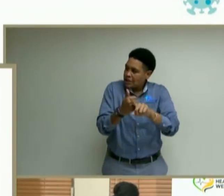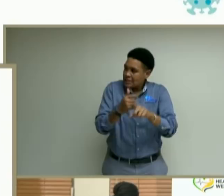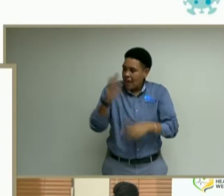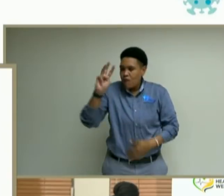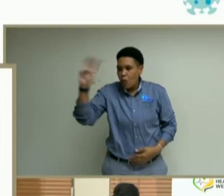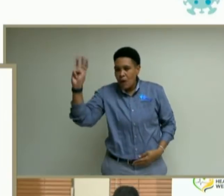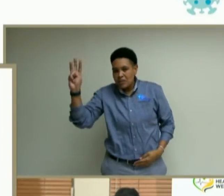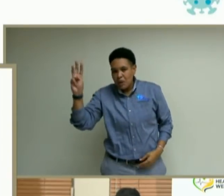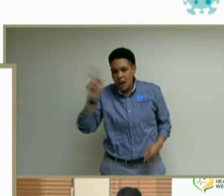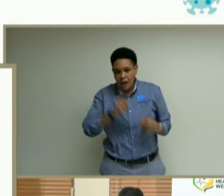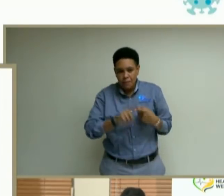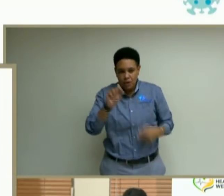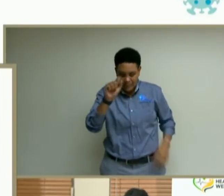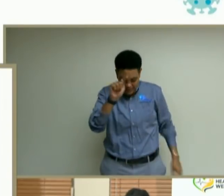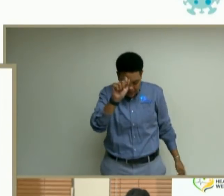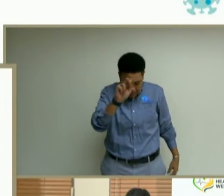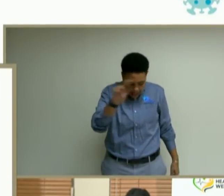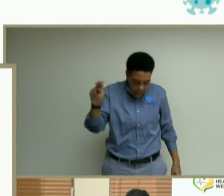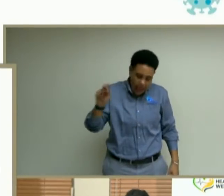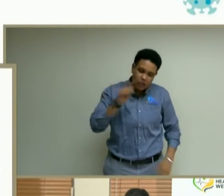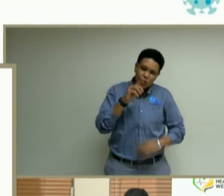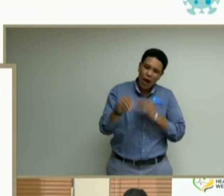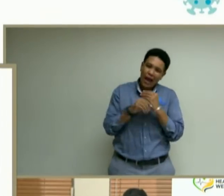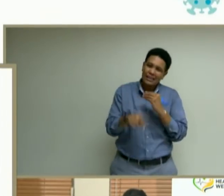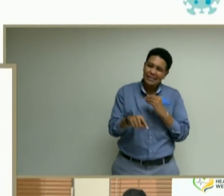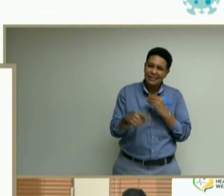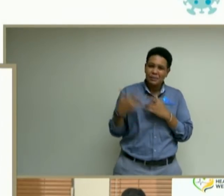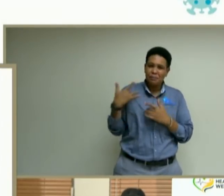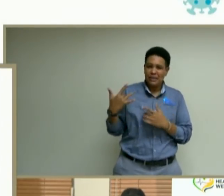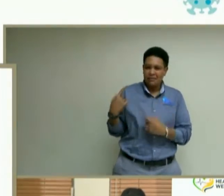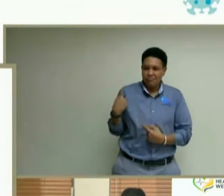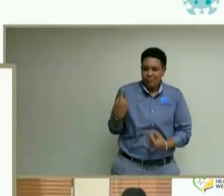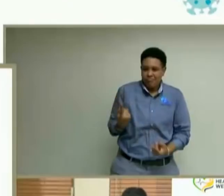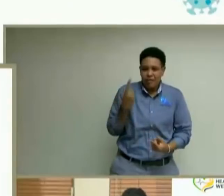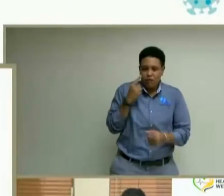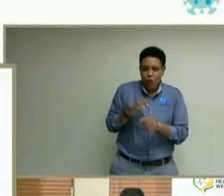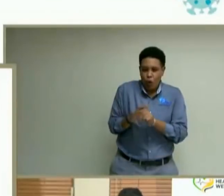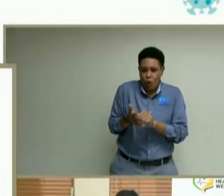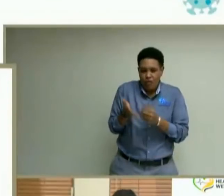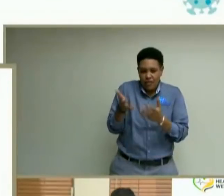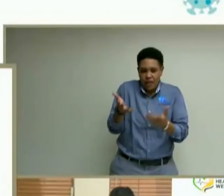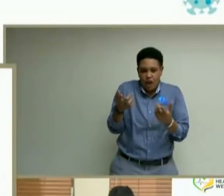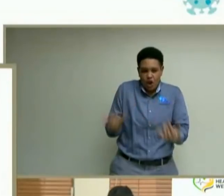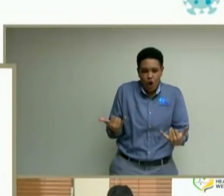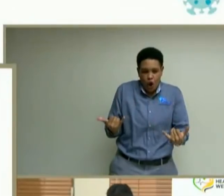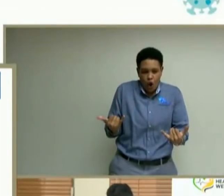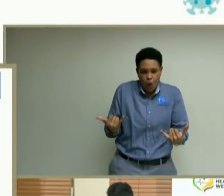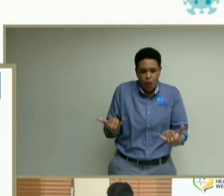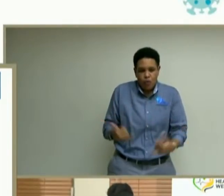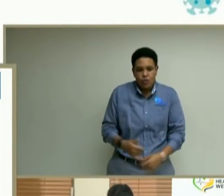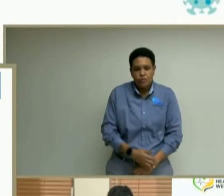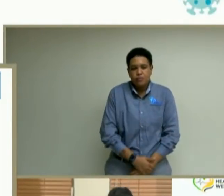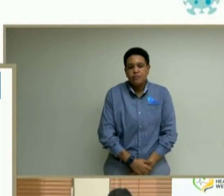Westmoreland, and St. Anne. So these are the hotspots for COVID-19 currently.